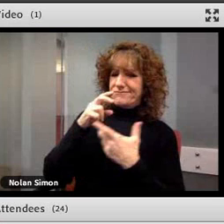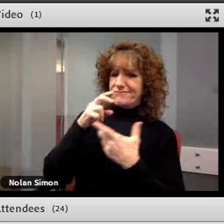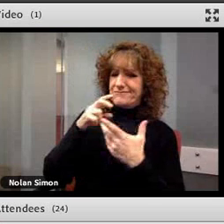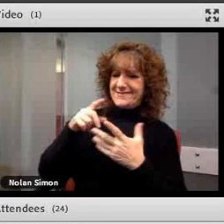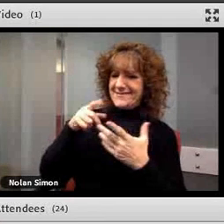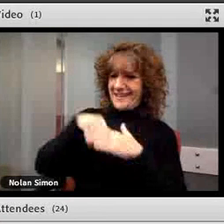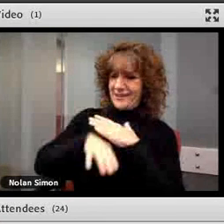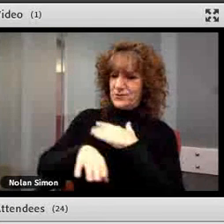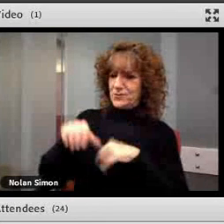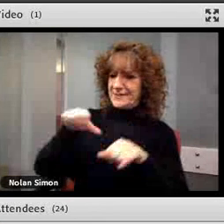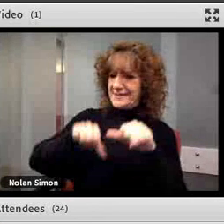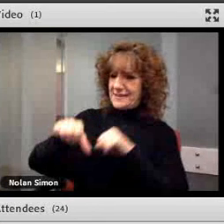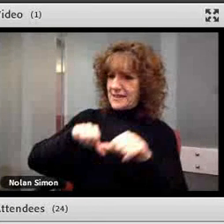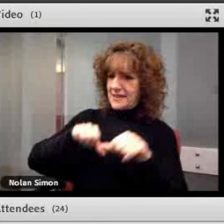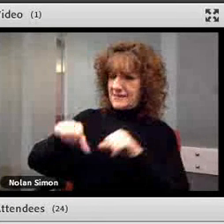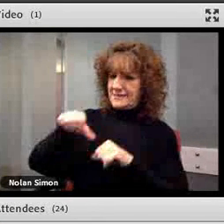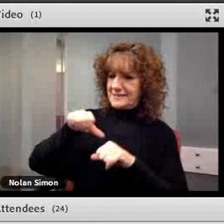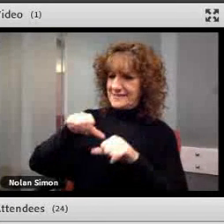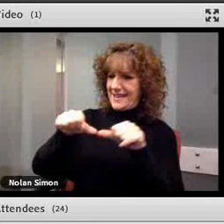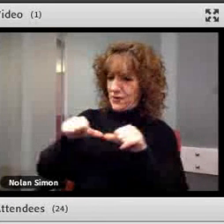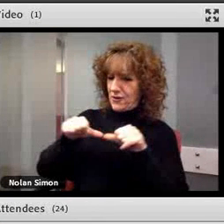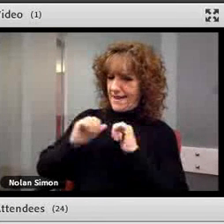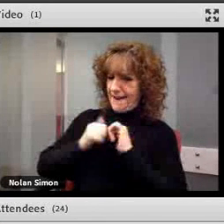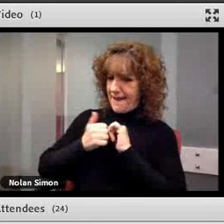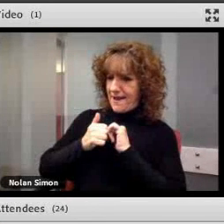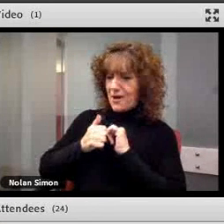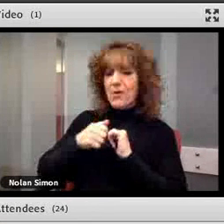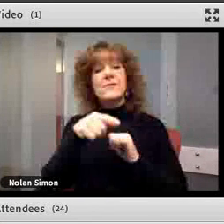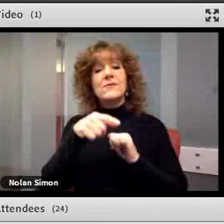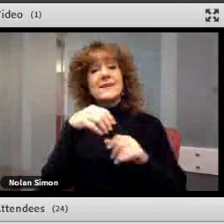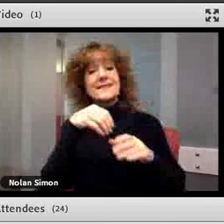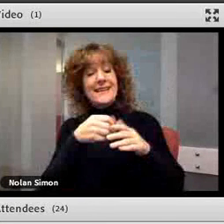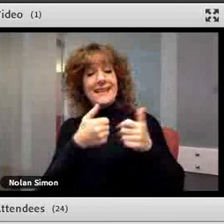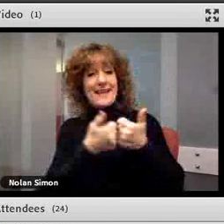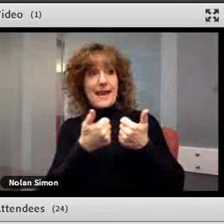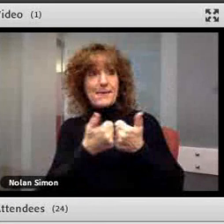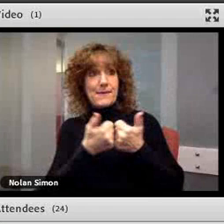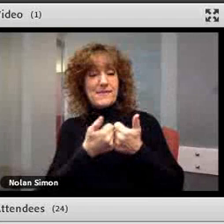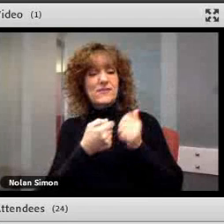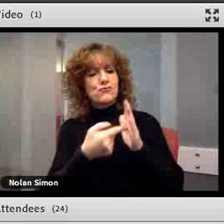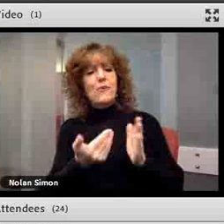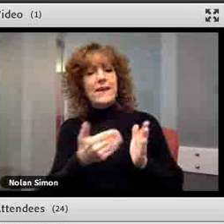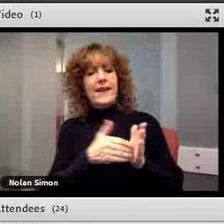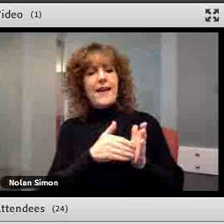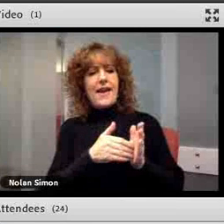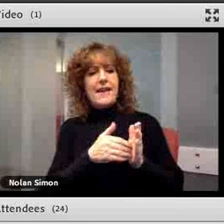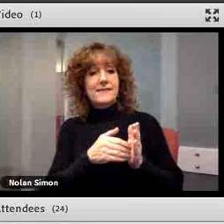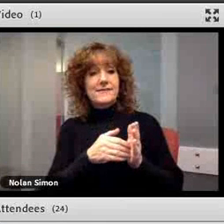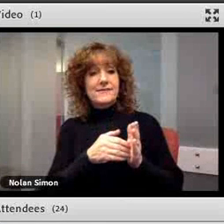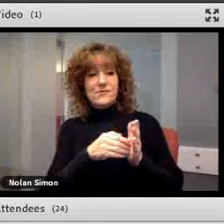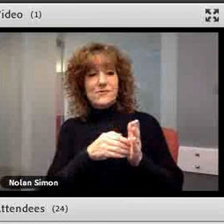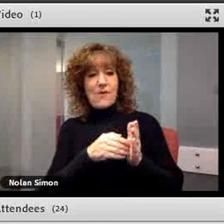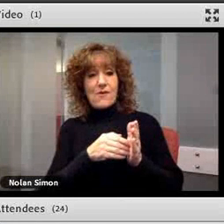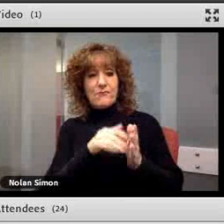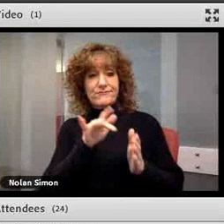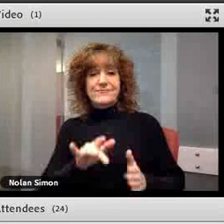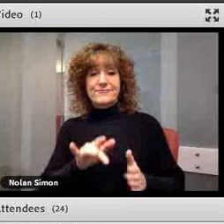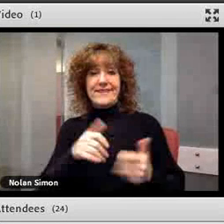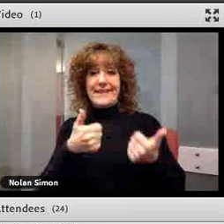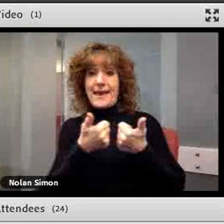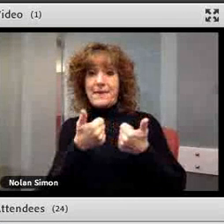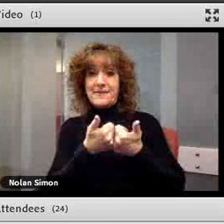Sure, it's in the games. So let me show you again. Okay, so if you go into games,